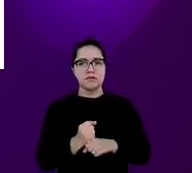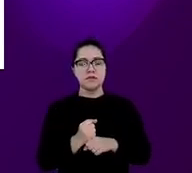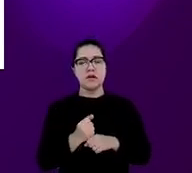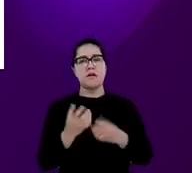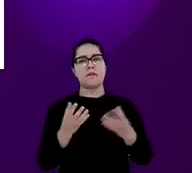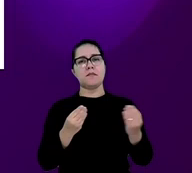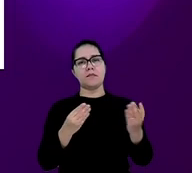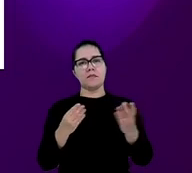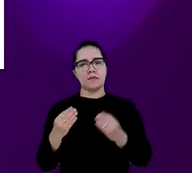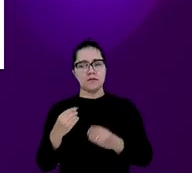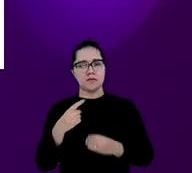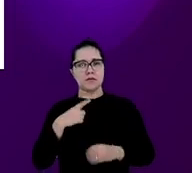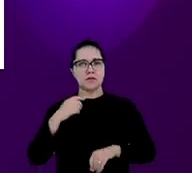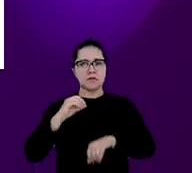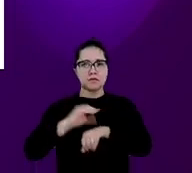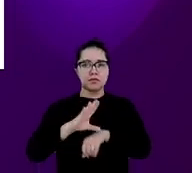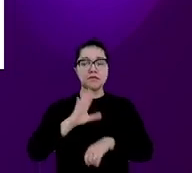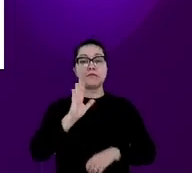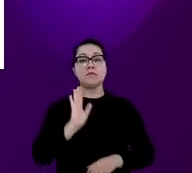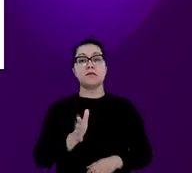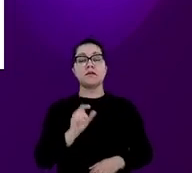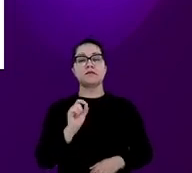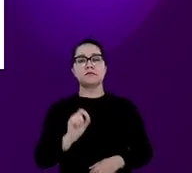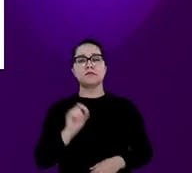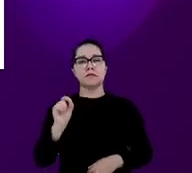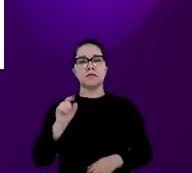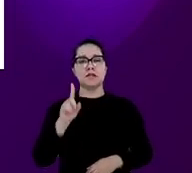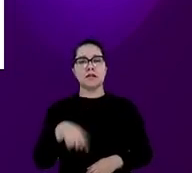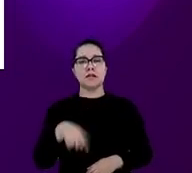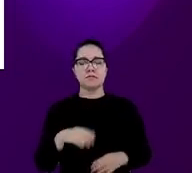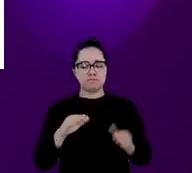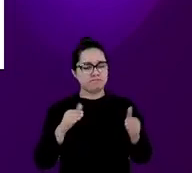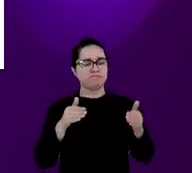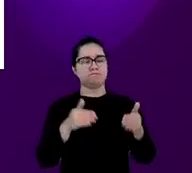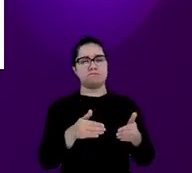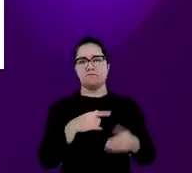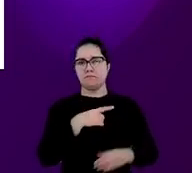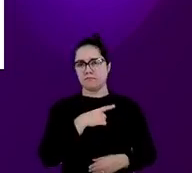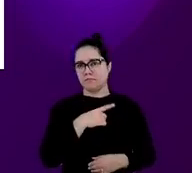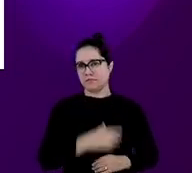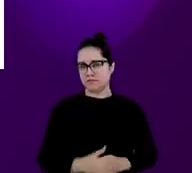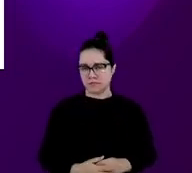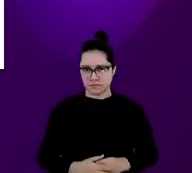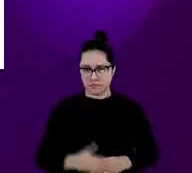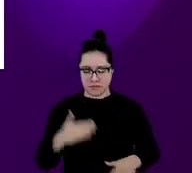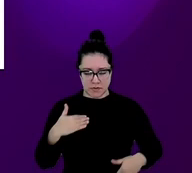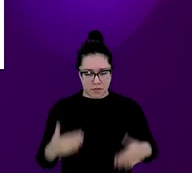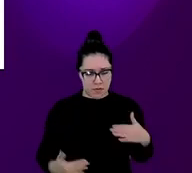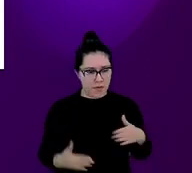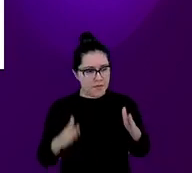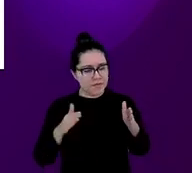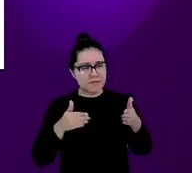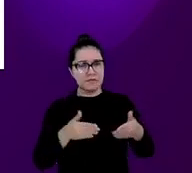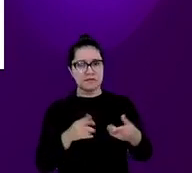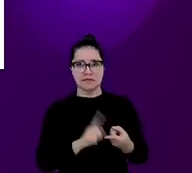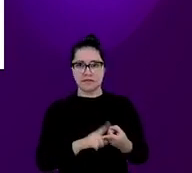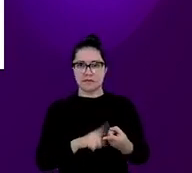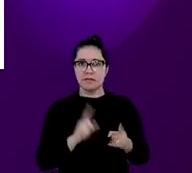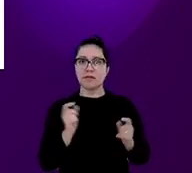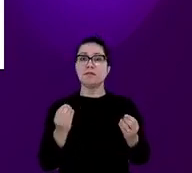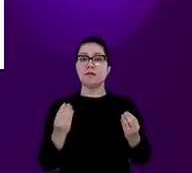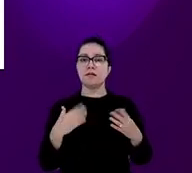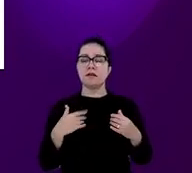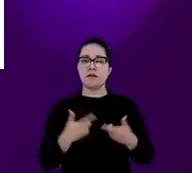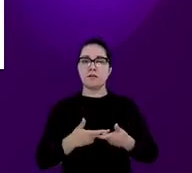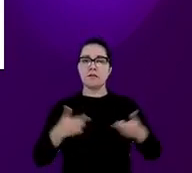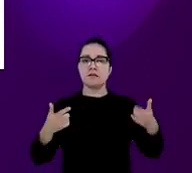way, in a very specific spots of the body that will increase the production of ATP, so the cells will have